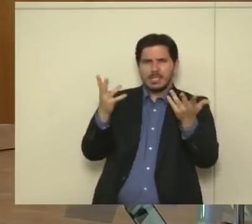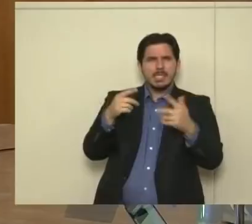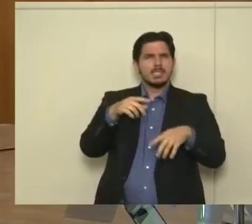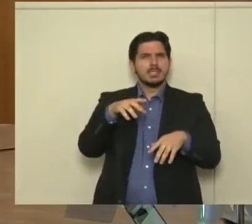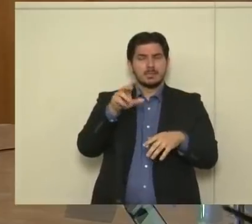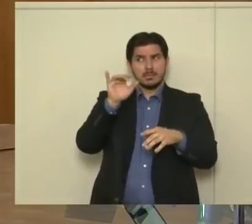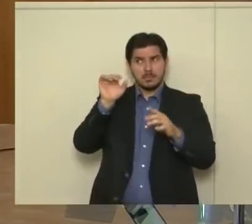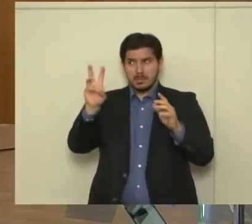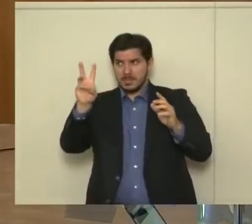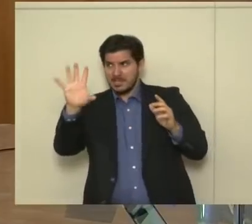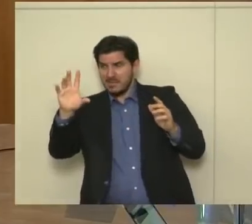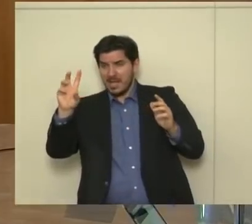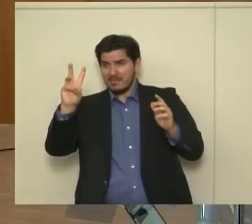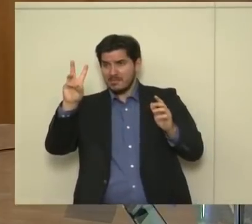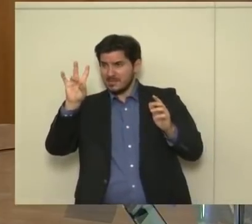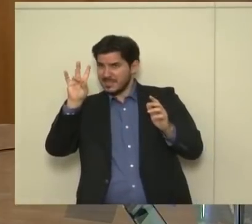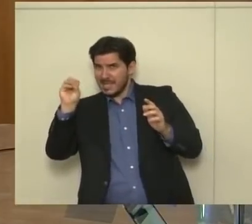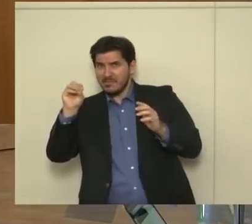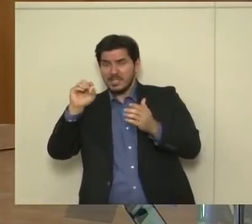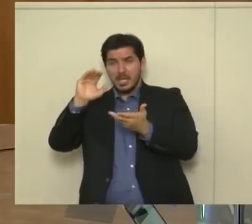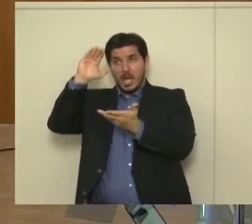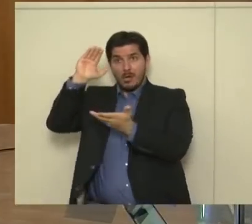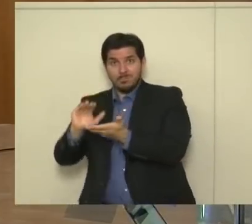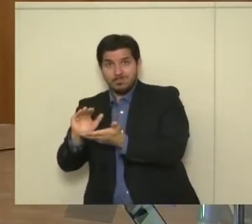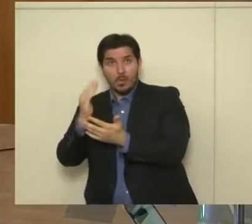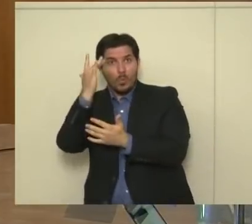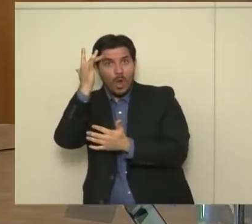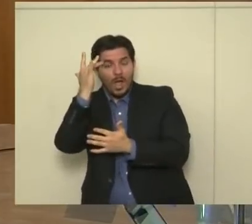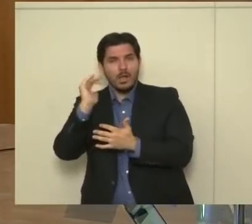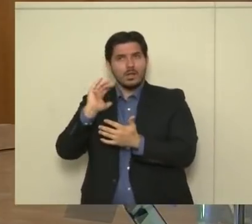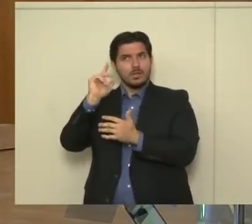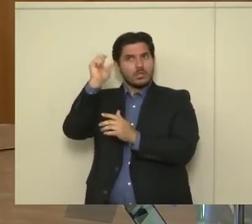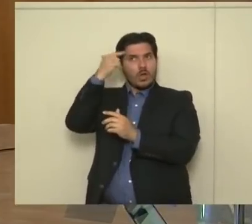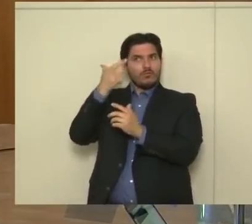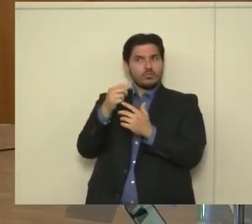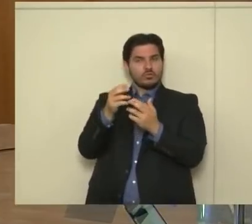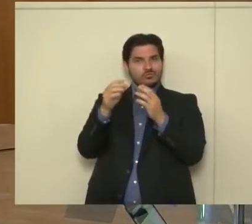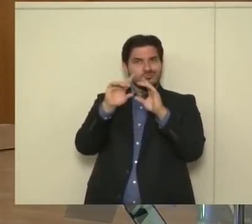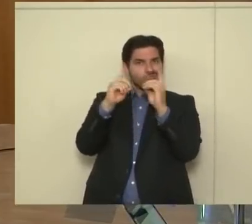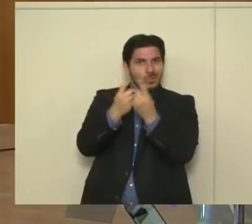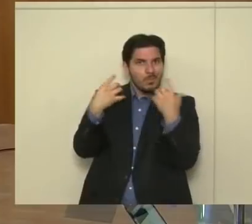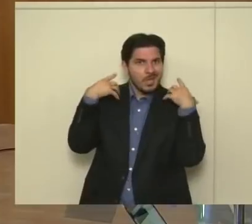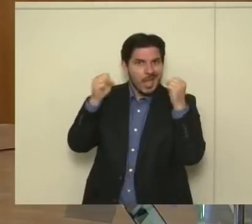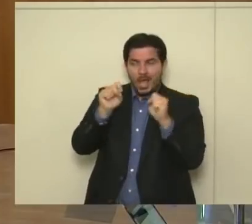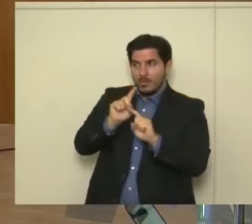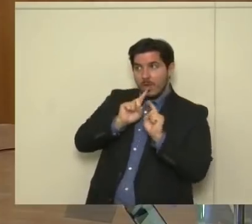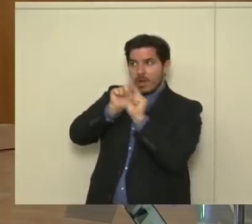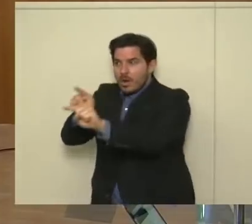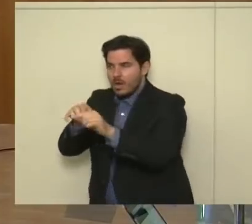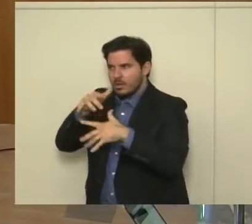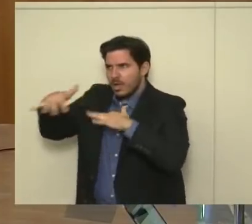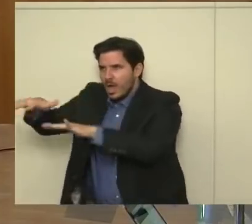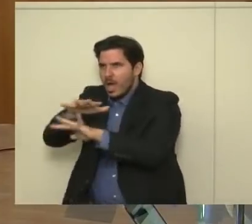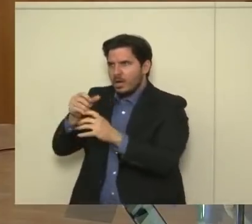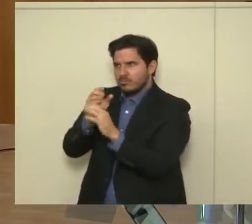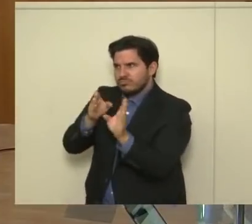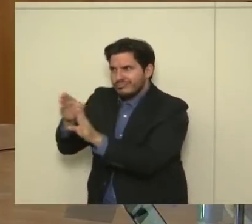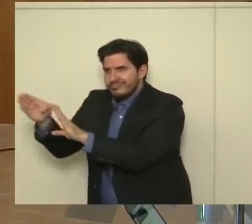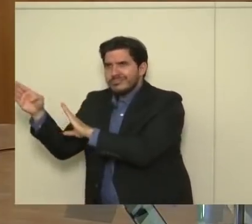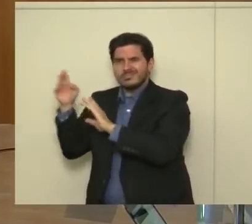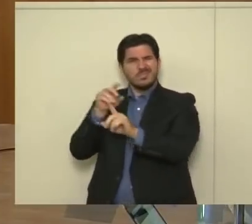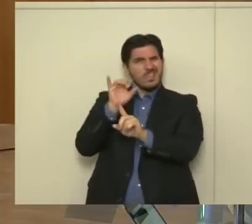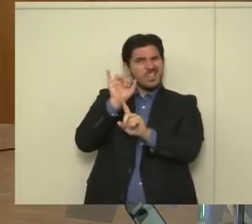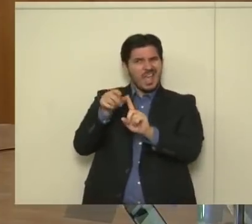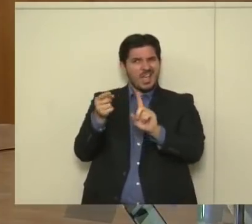rapid response by the Department of Health or the Environment Department? Just what's going on those days when we go from